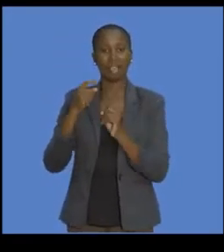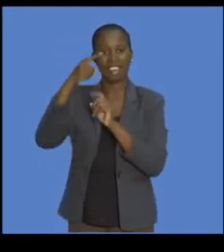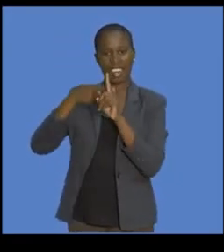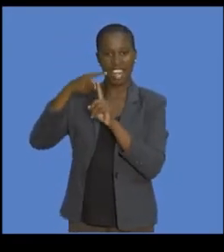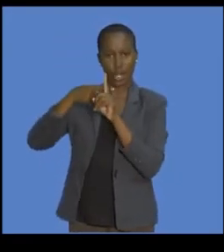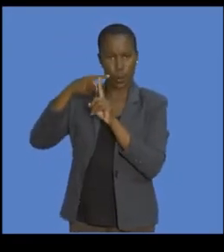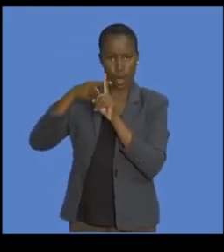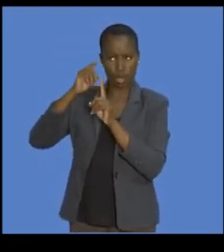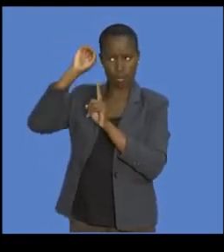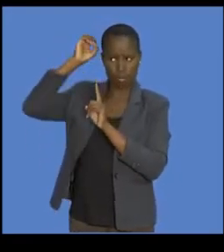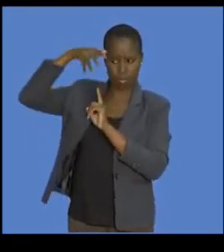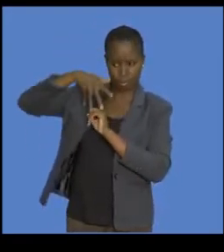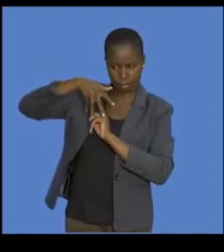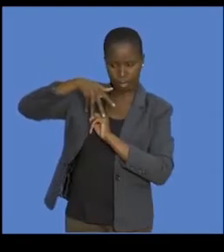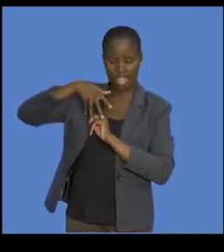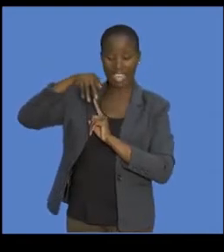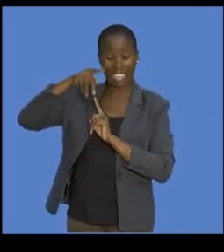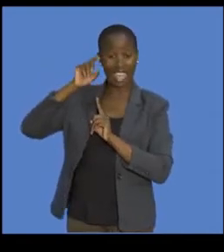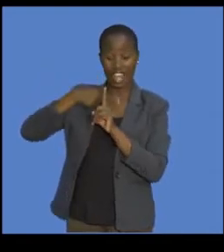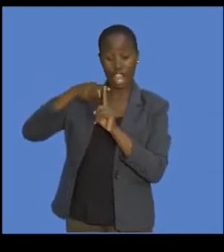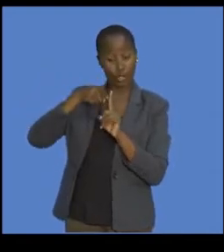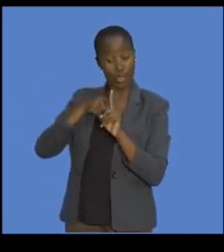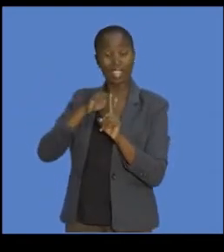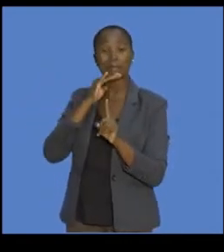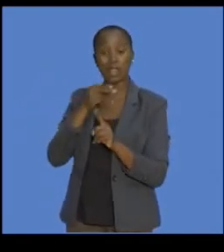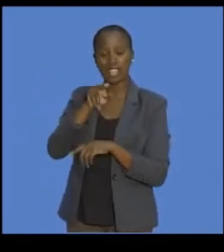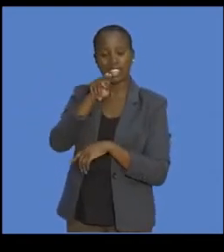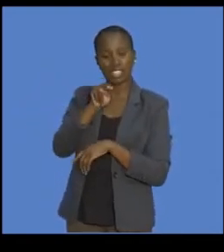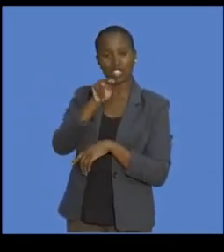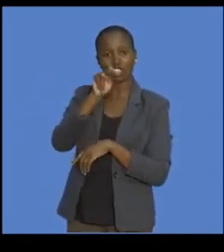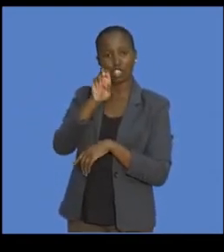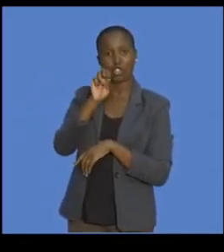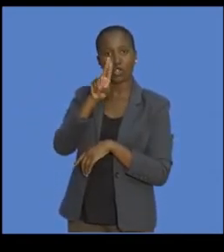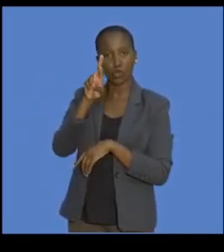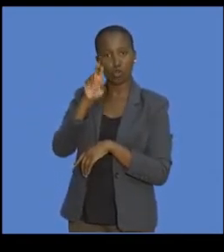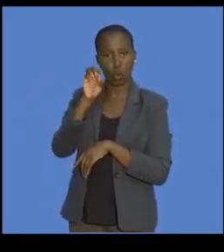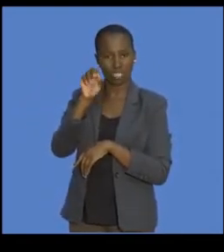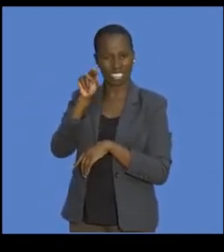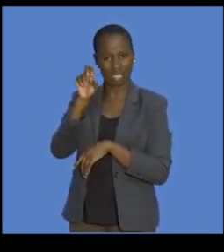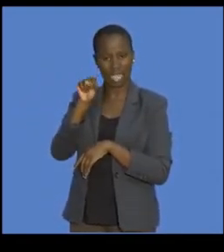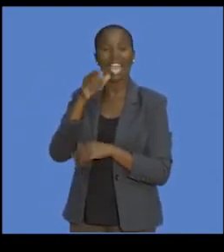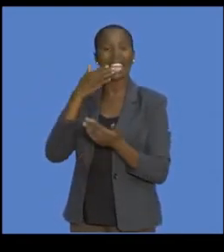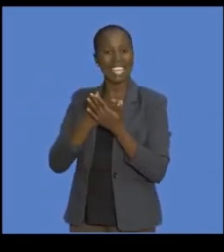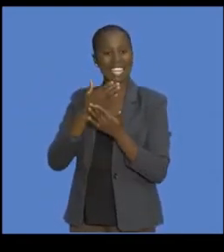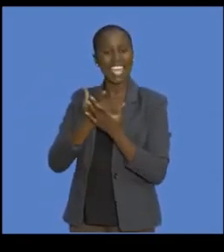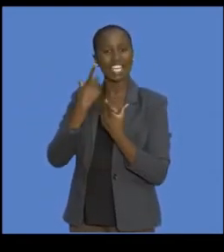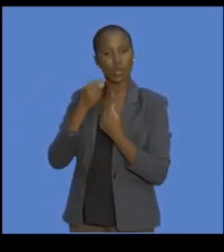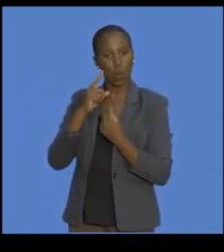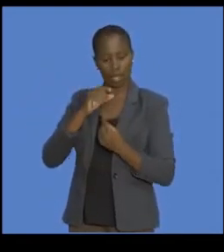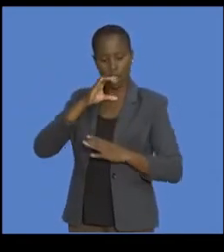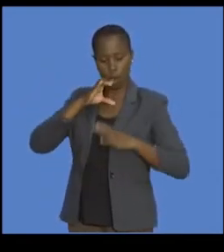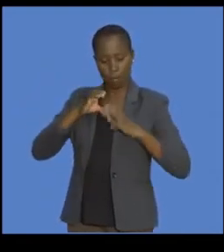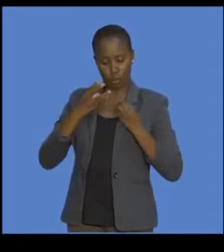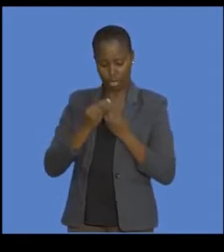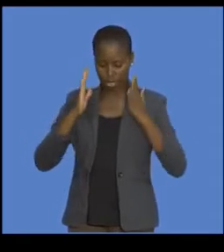called neurons. Neurons are able to communicate with other cells by chemical or electrical